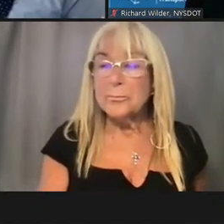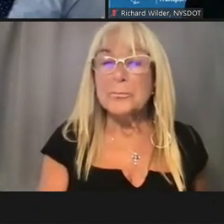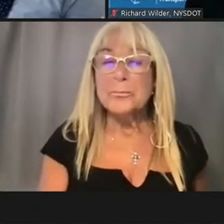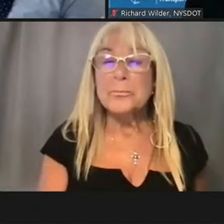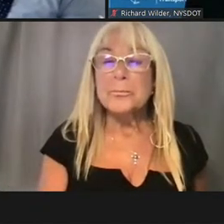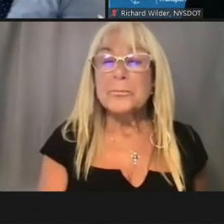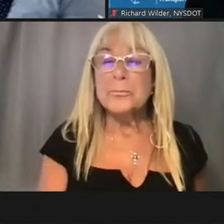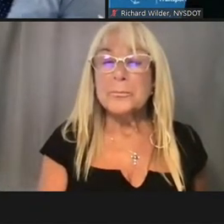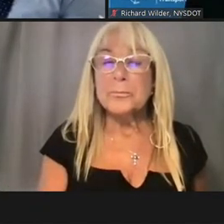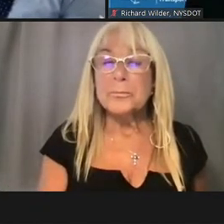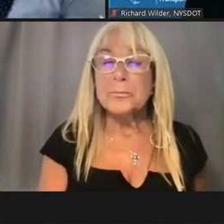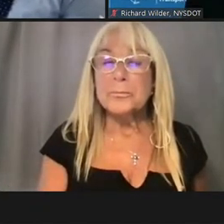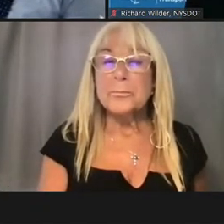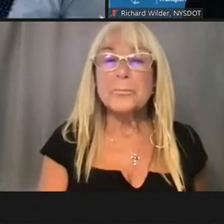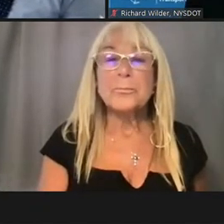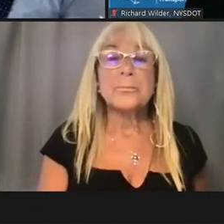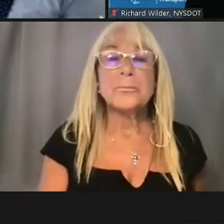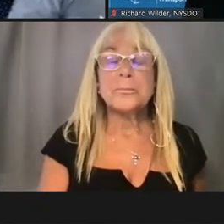um